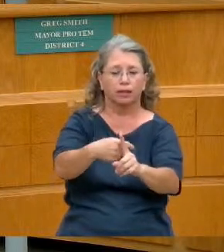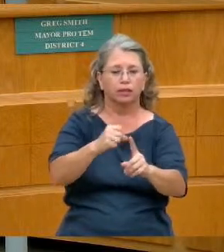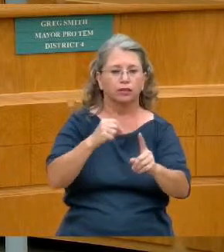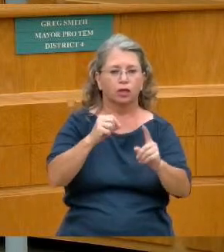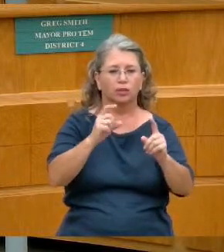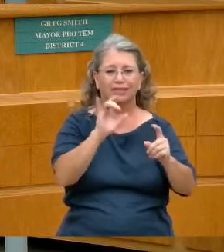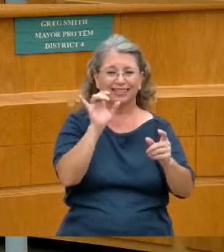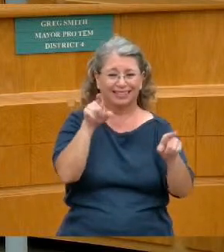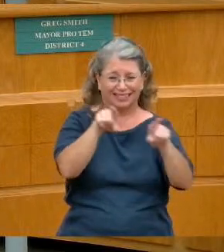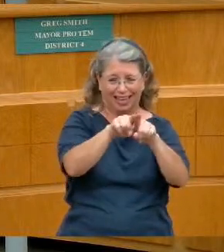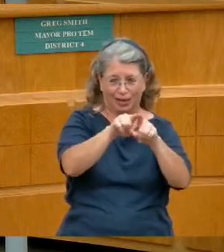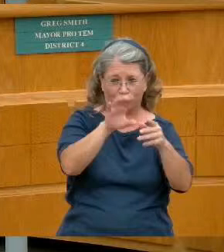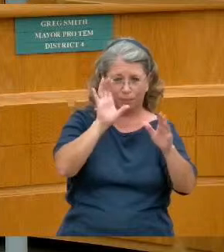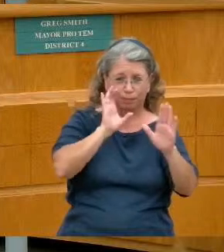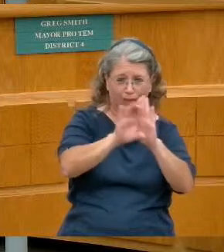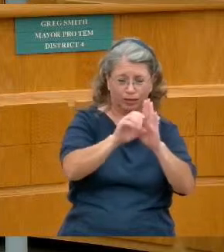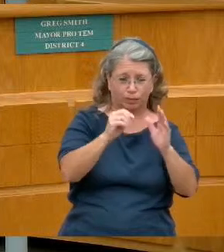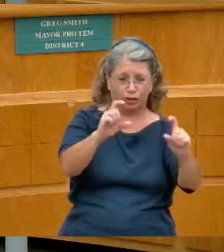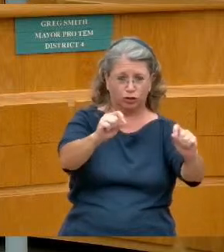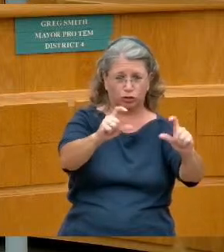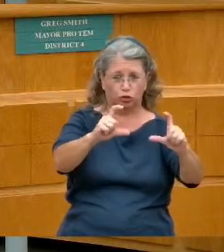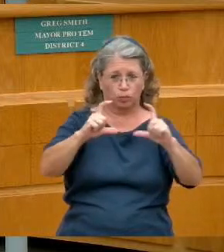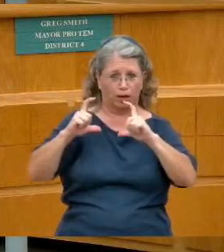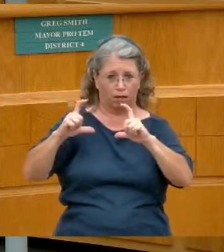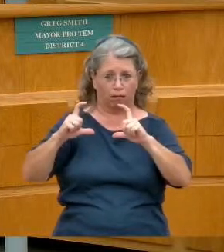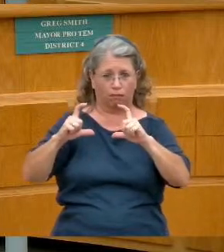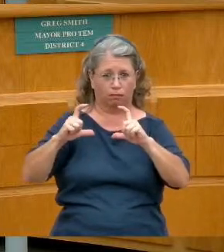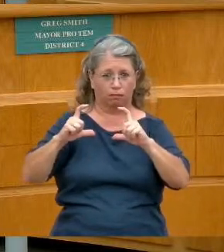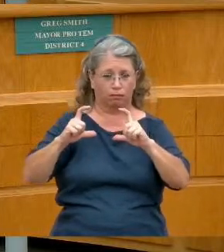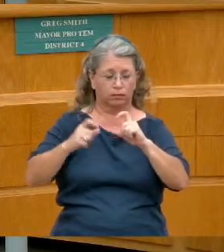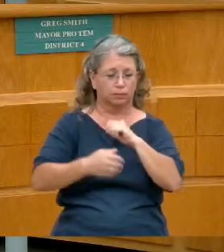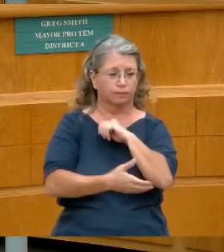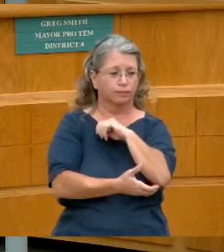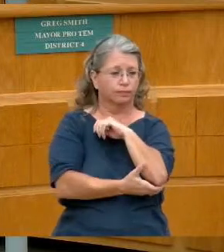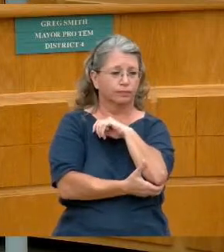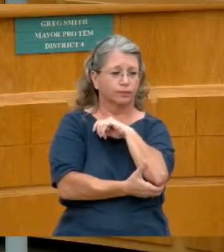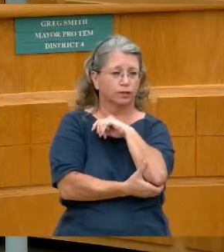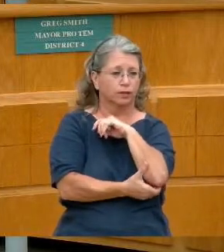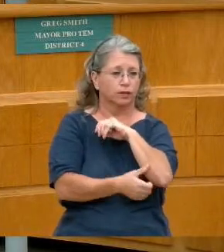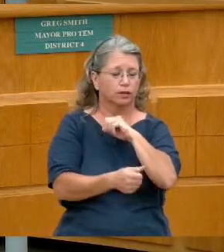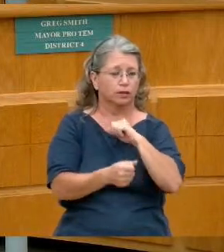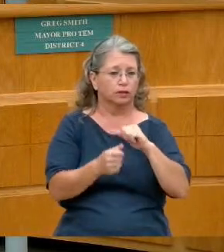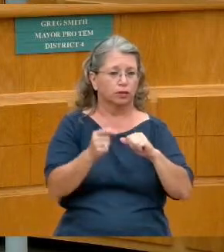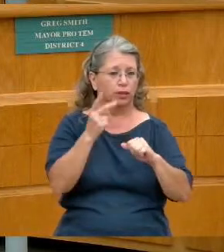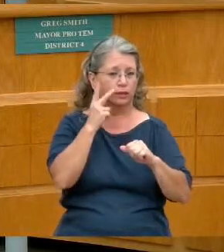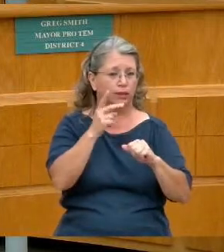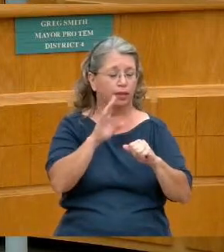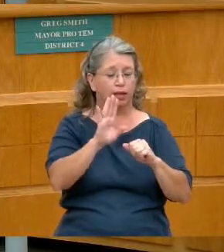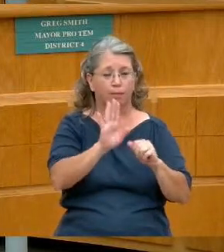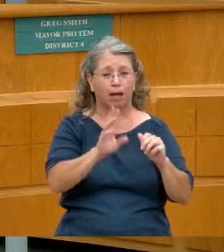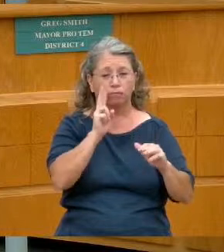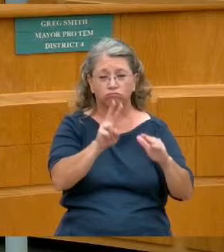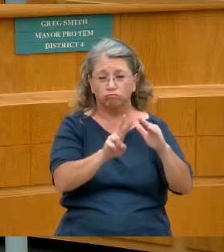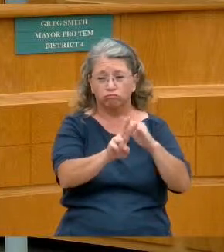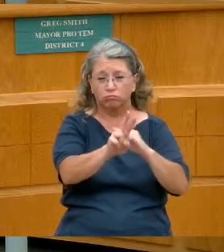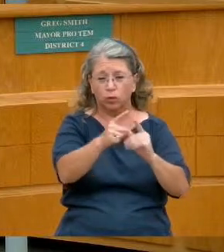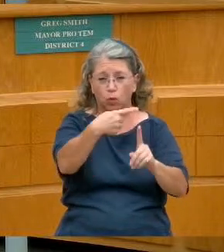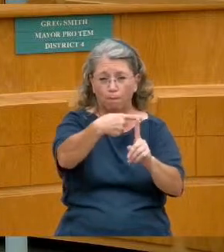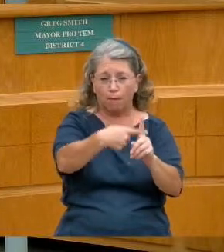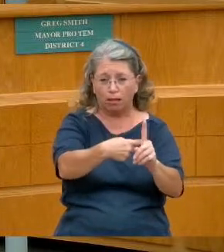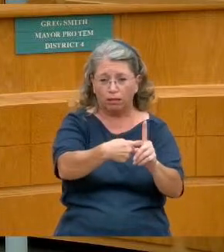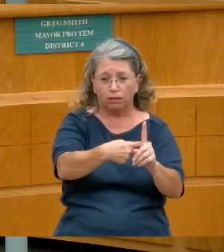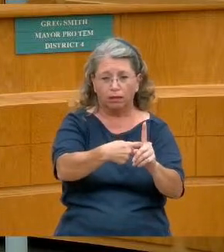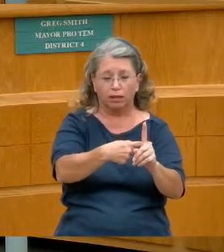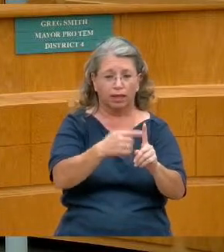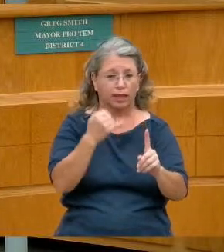so you can see how well the fit is there, but we zoom out so you can see where we're headed to. And about a month from now, if we stay on the same